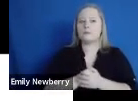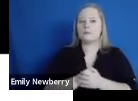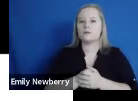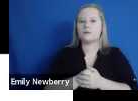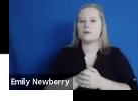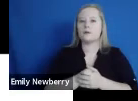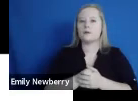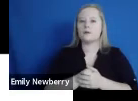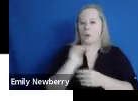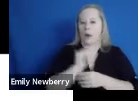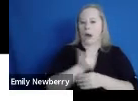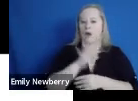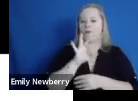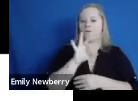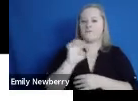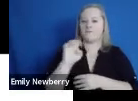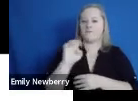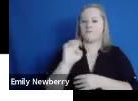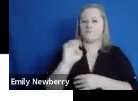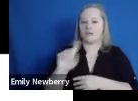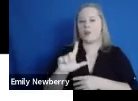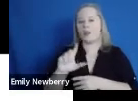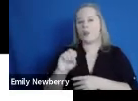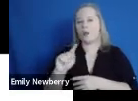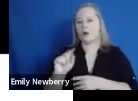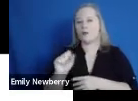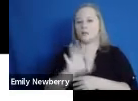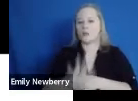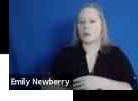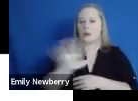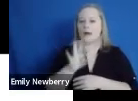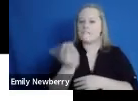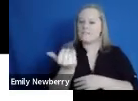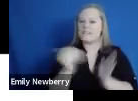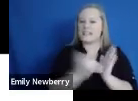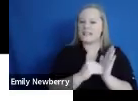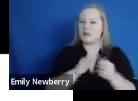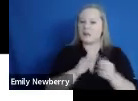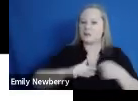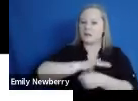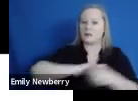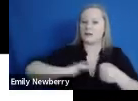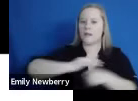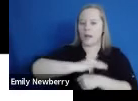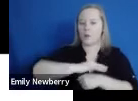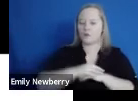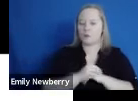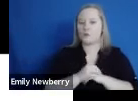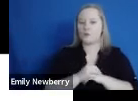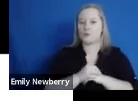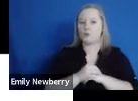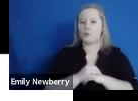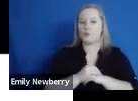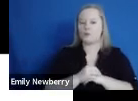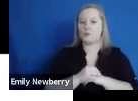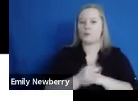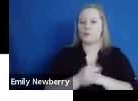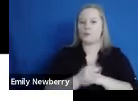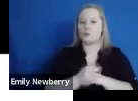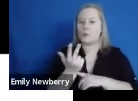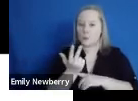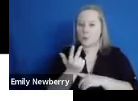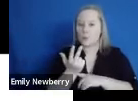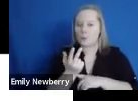feedlots, and we have approximately 15,000 acres of alfalfa. We bale them in 3-twine and also